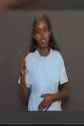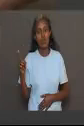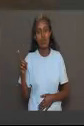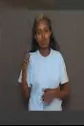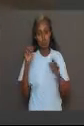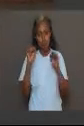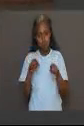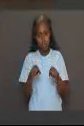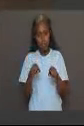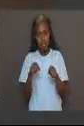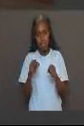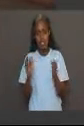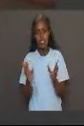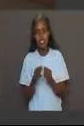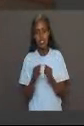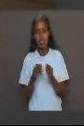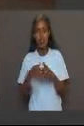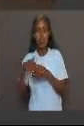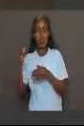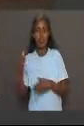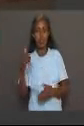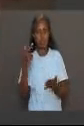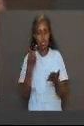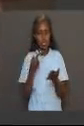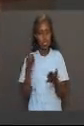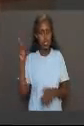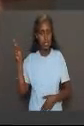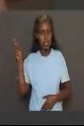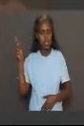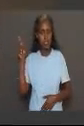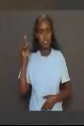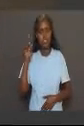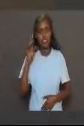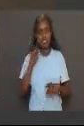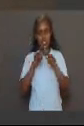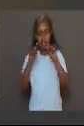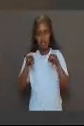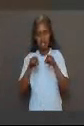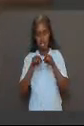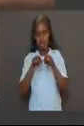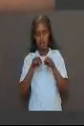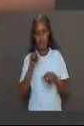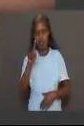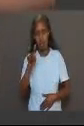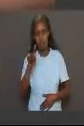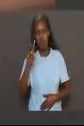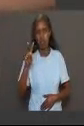of outcomes for this die would be 1,